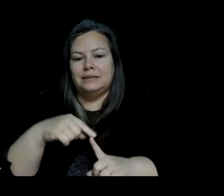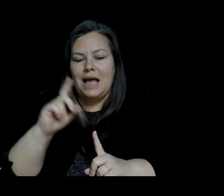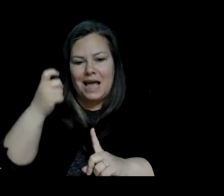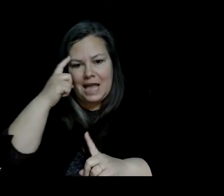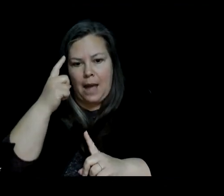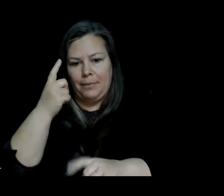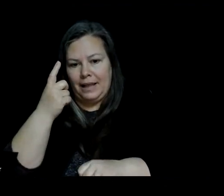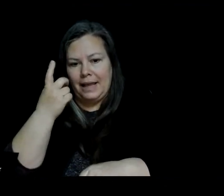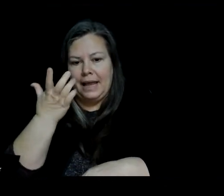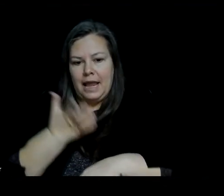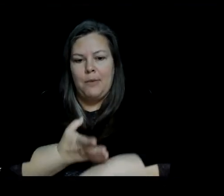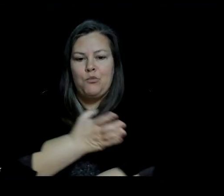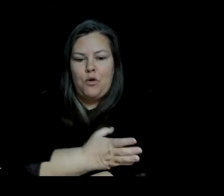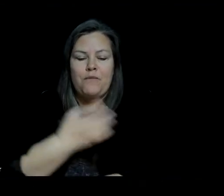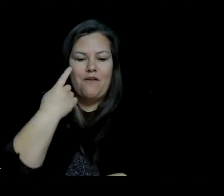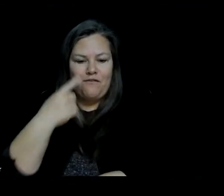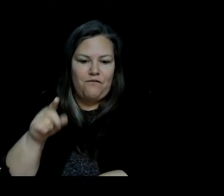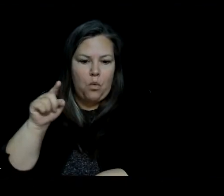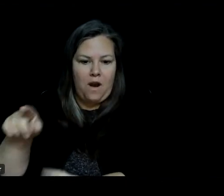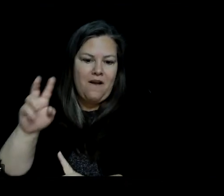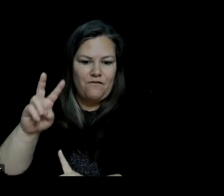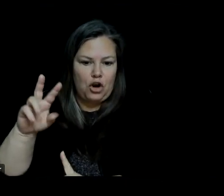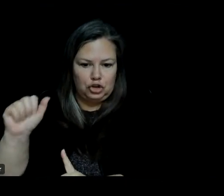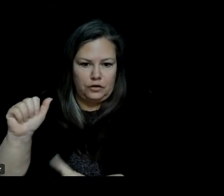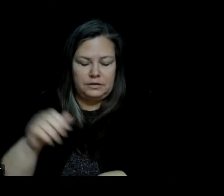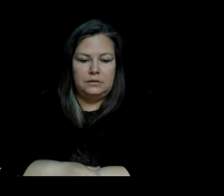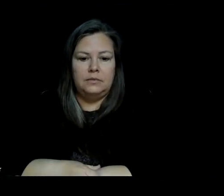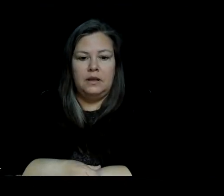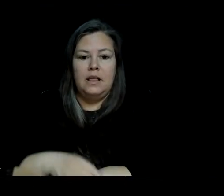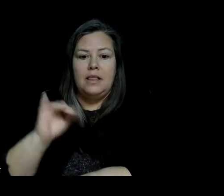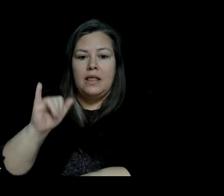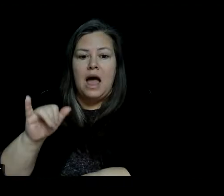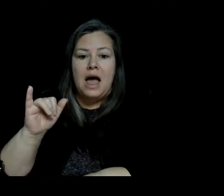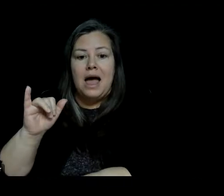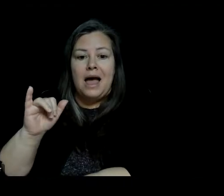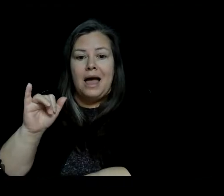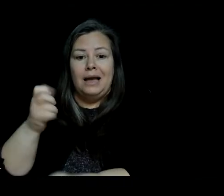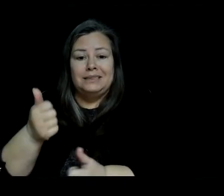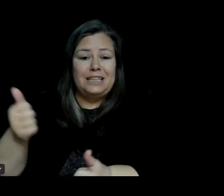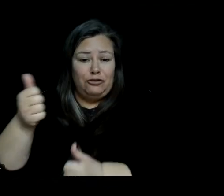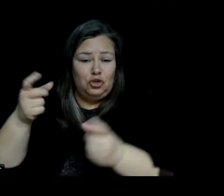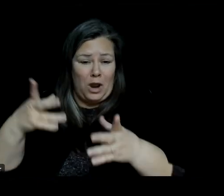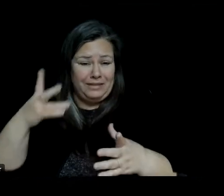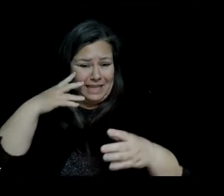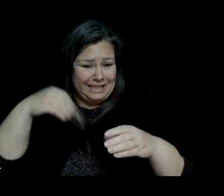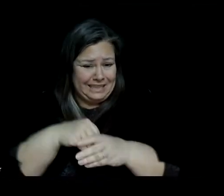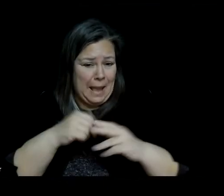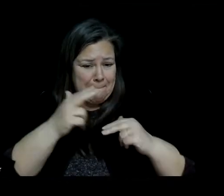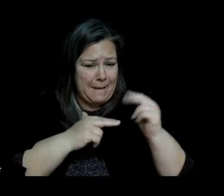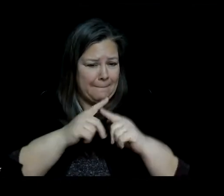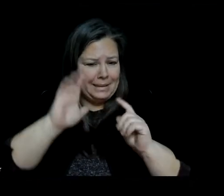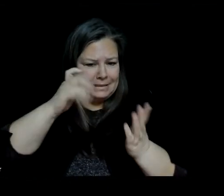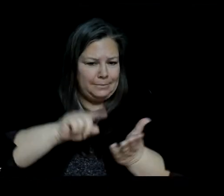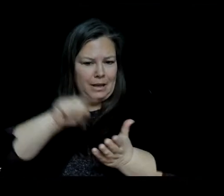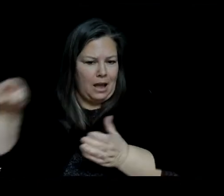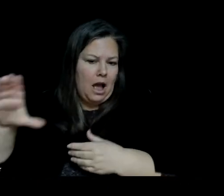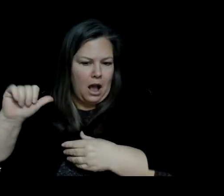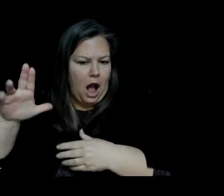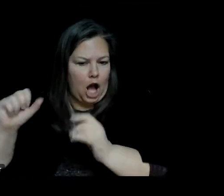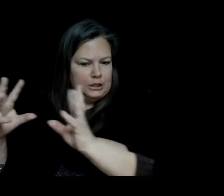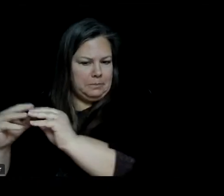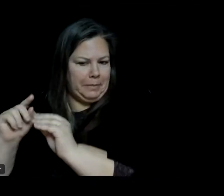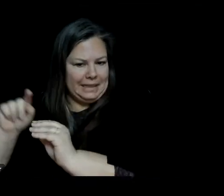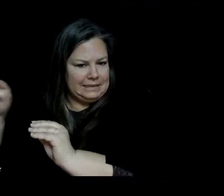the Kansas Office of Veteran Services. The executive director is in the building, but I believe he's in a caucus meeting for veterans right now, so